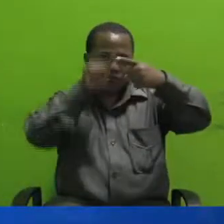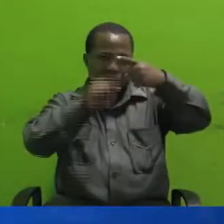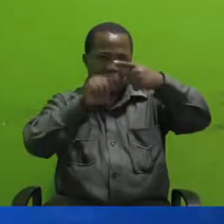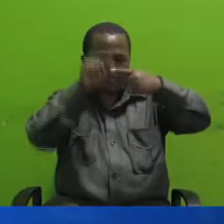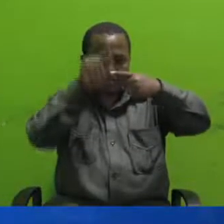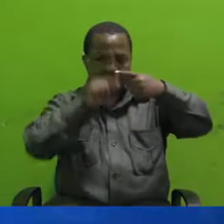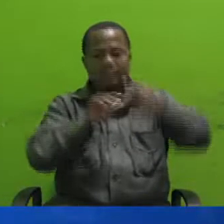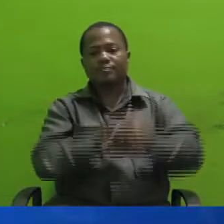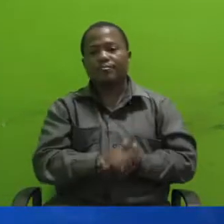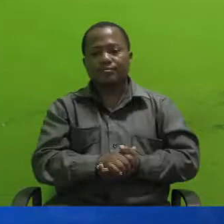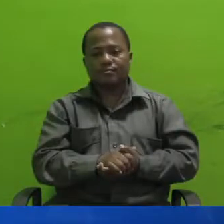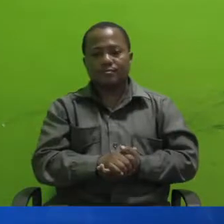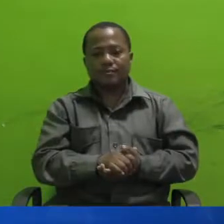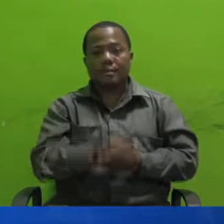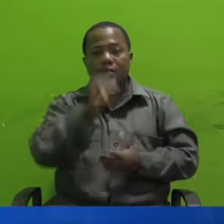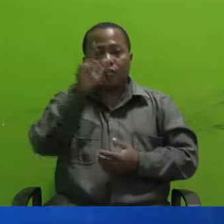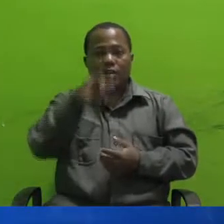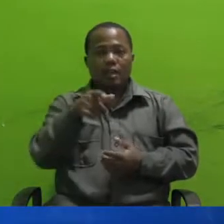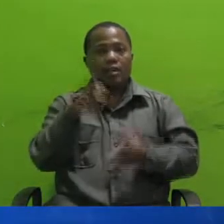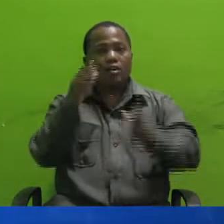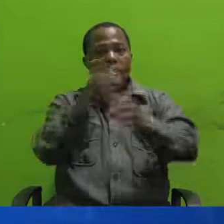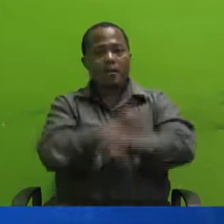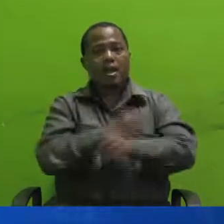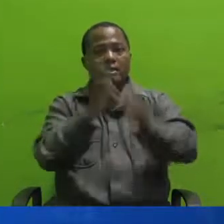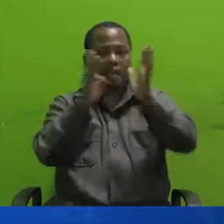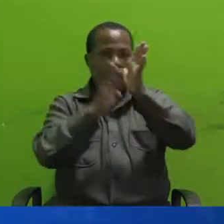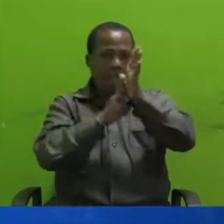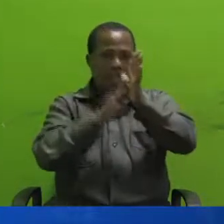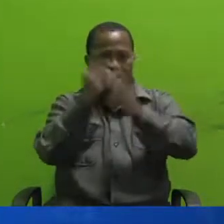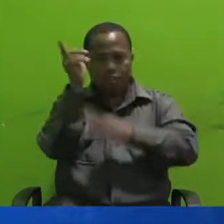So we can now